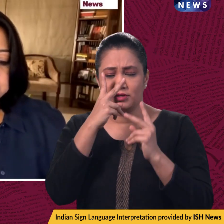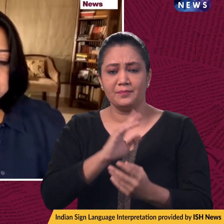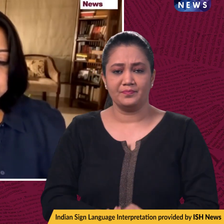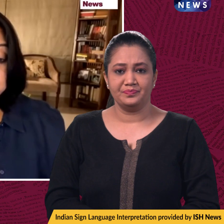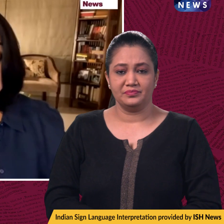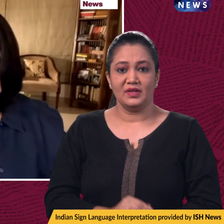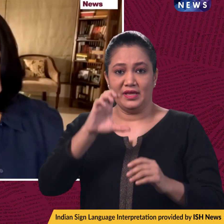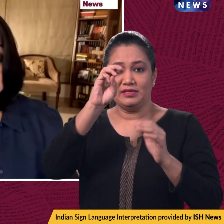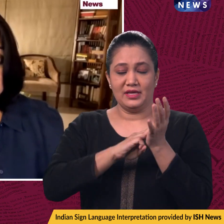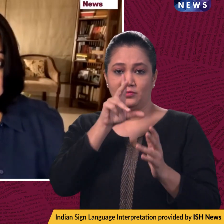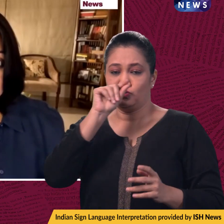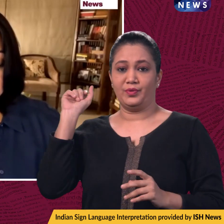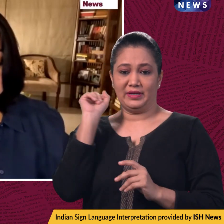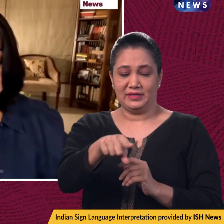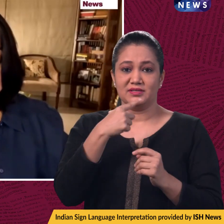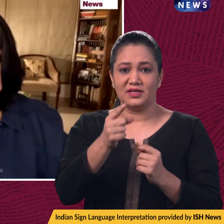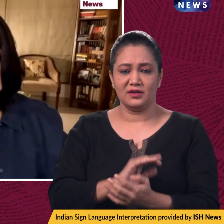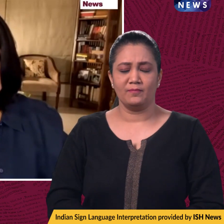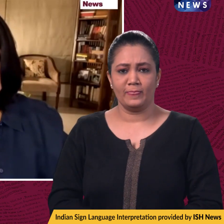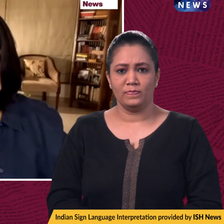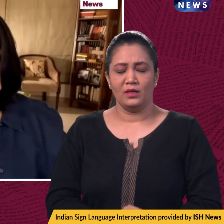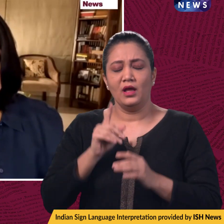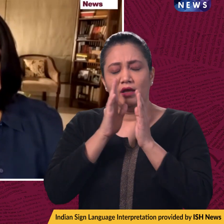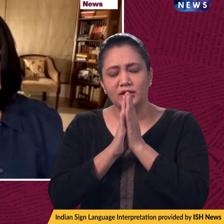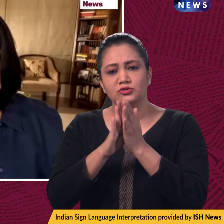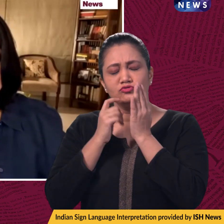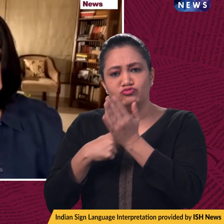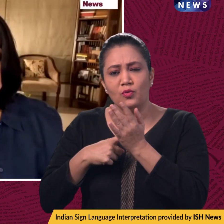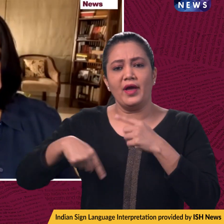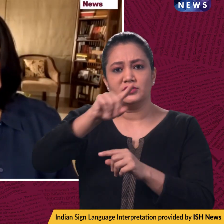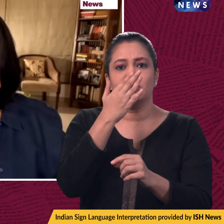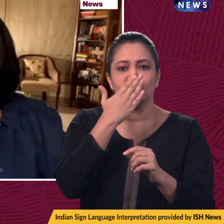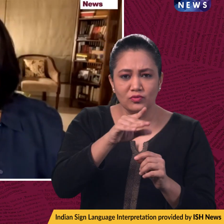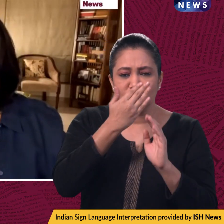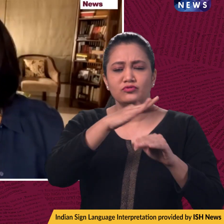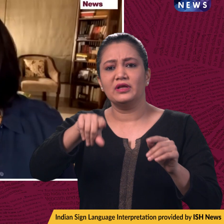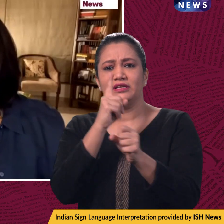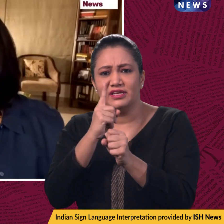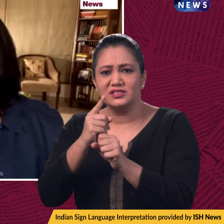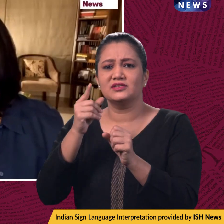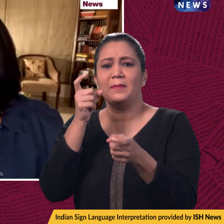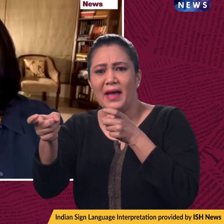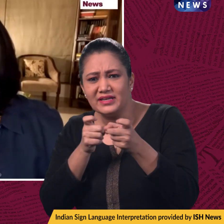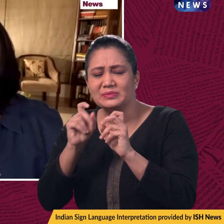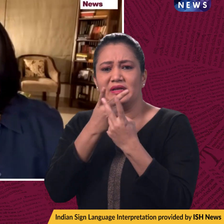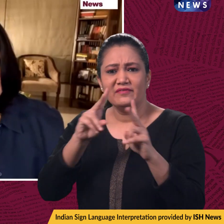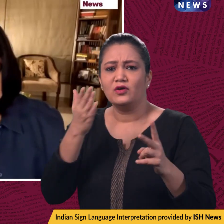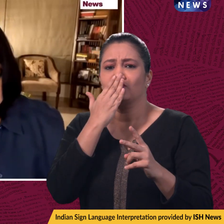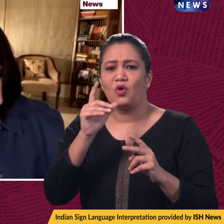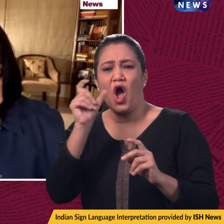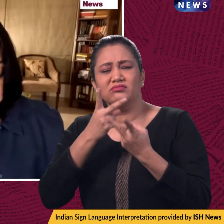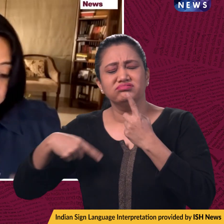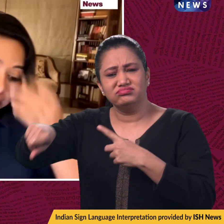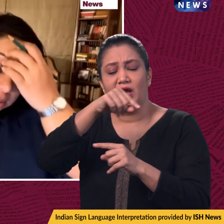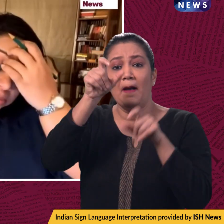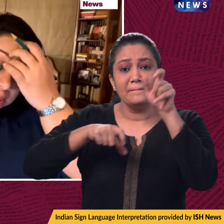Minister Basavaraj Bommai tweeted today, and I quote his tweet. He said, "I appeal to all students, teachers and management of schools and colleges, as well